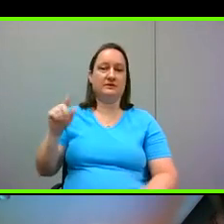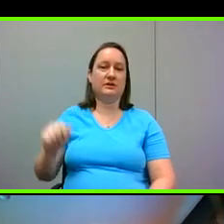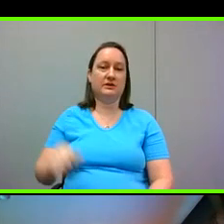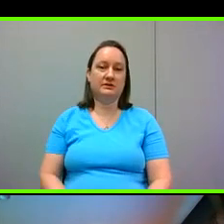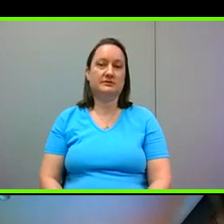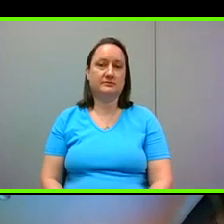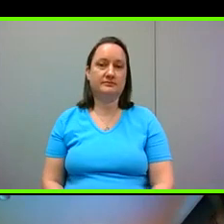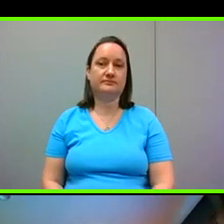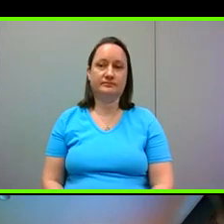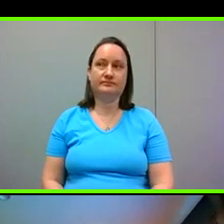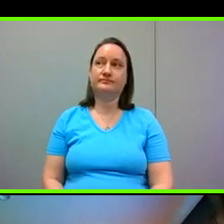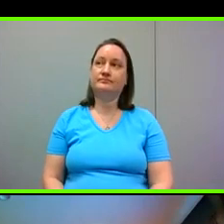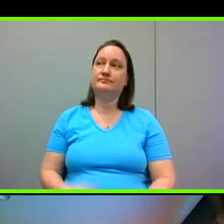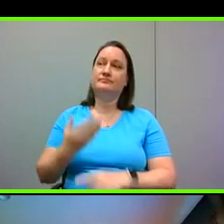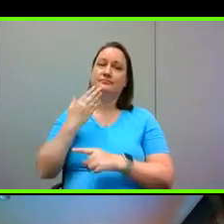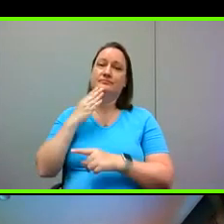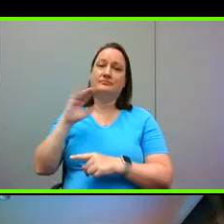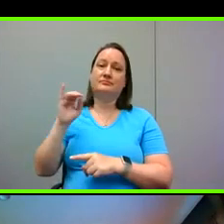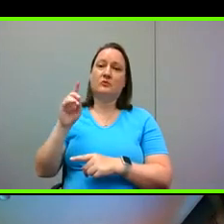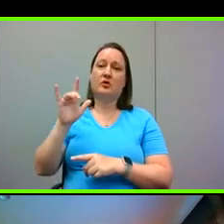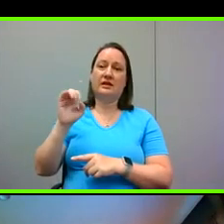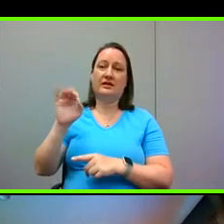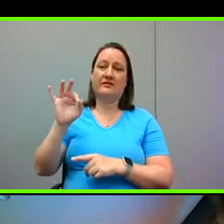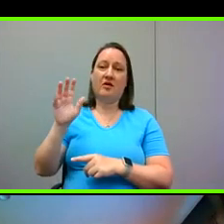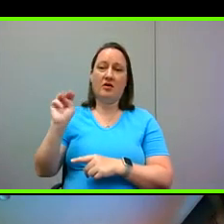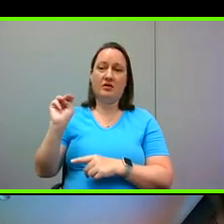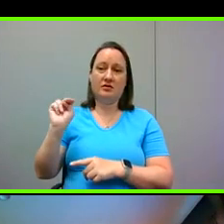And that's it for me. Thank you, Jolie Fawn.